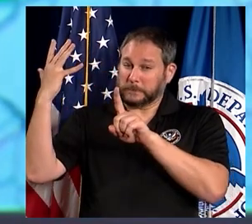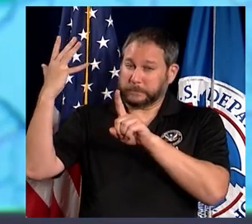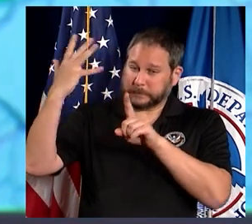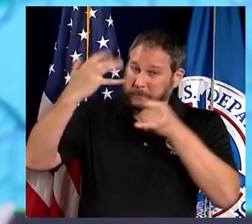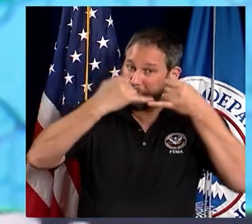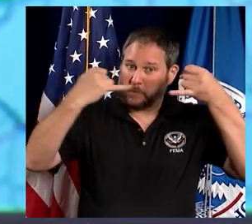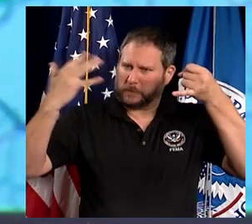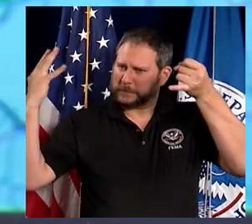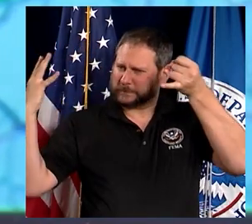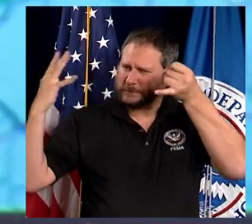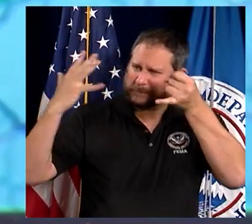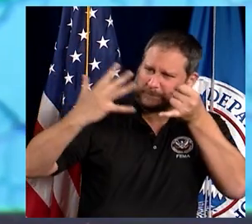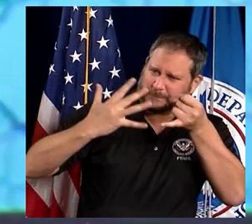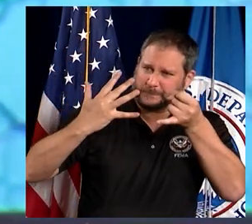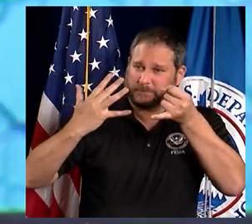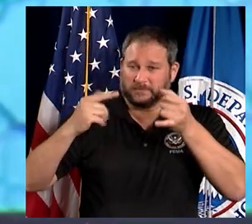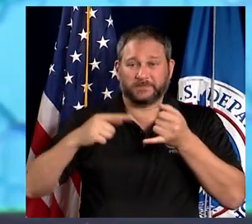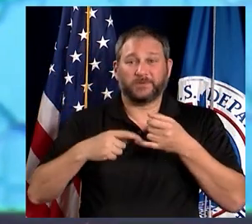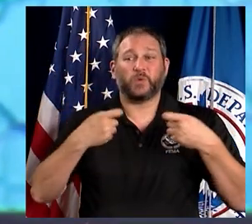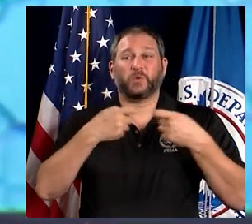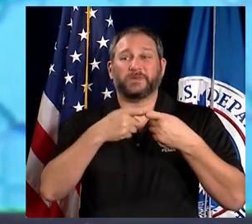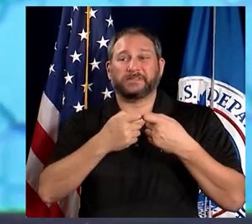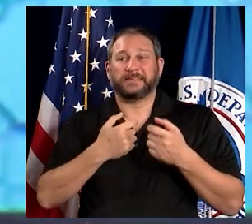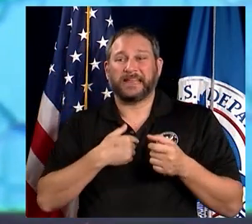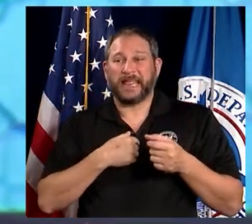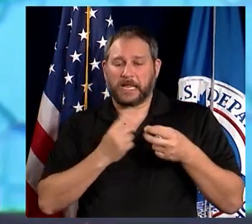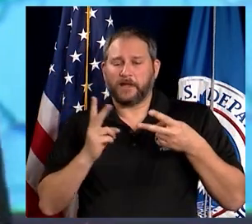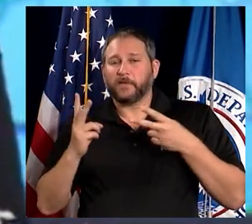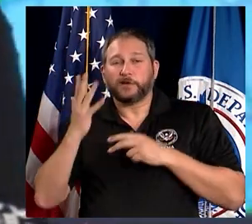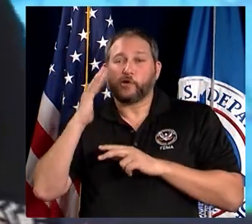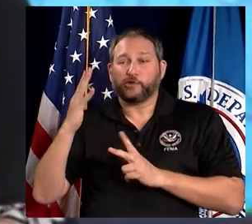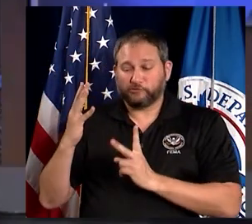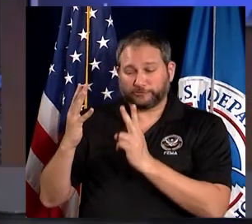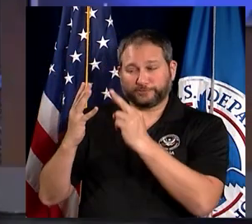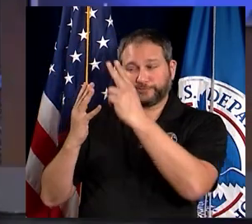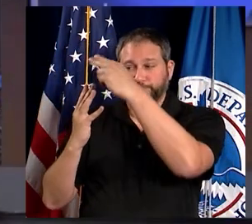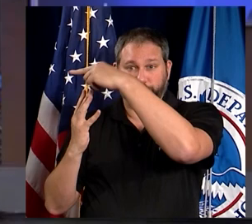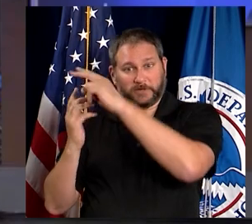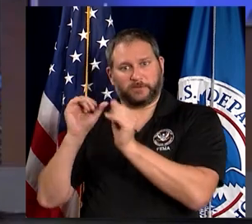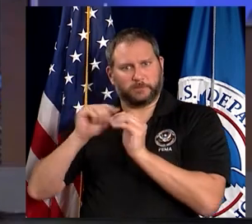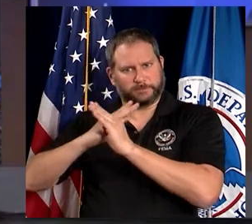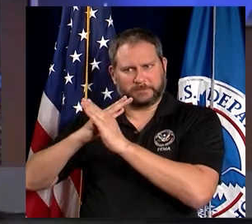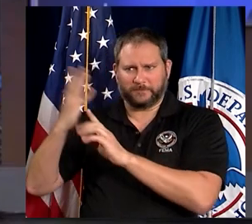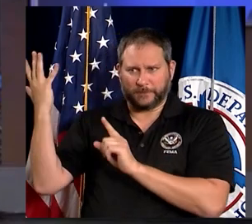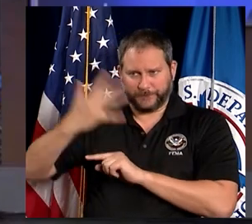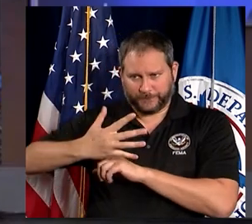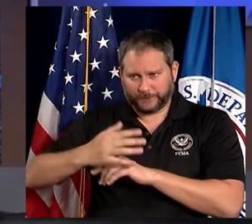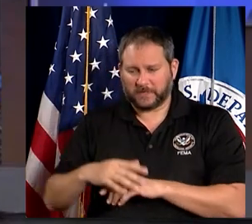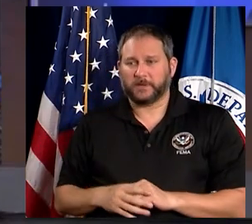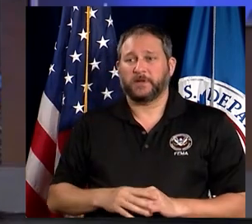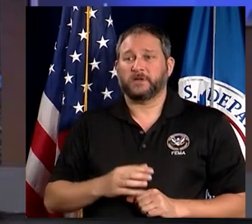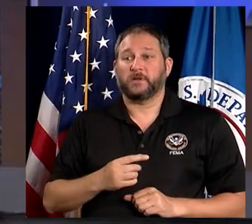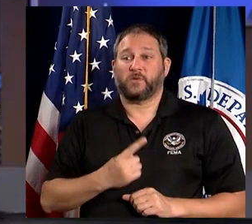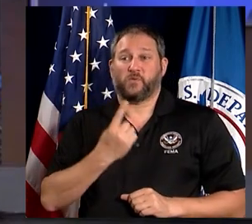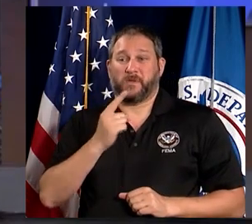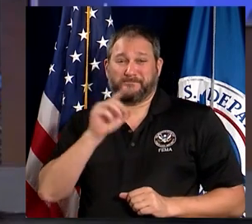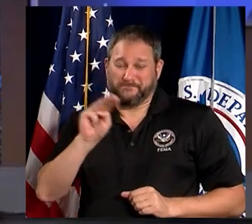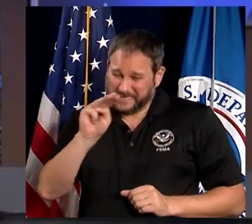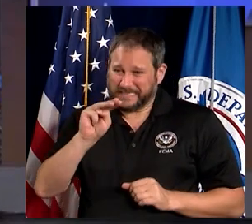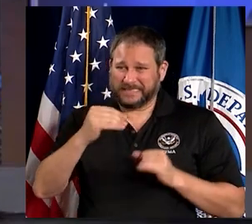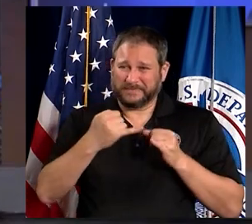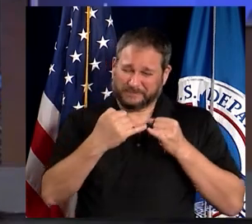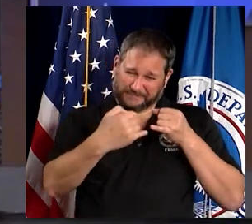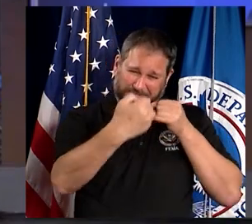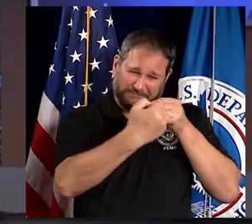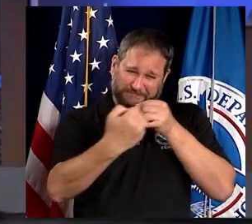tree trimming programs, but as you recall, we're talking millions of miles of lines. And even the most robust tree trimming